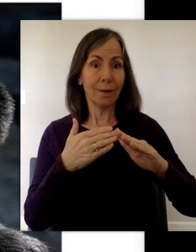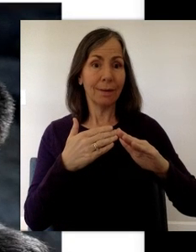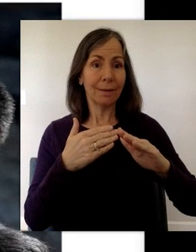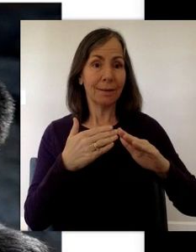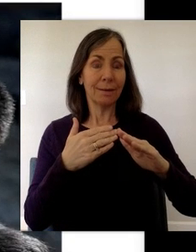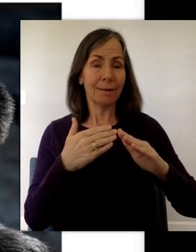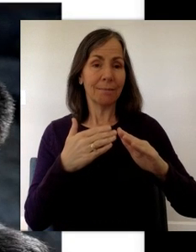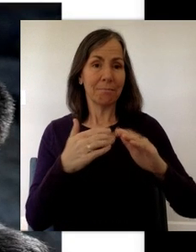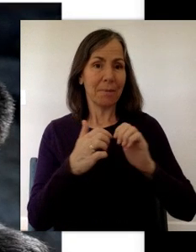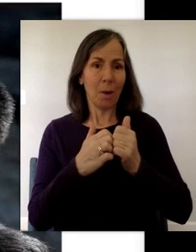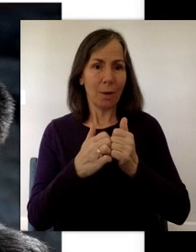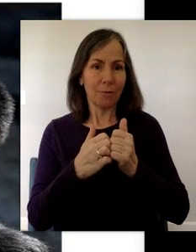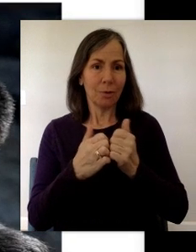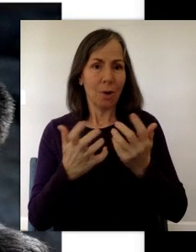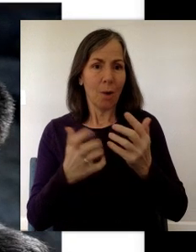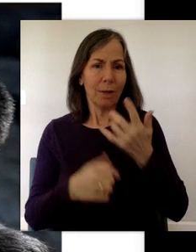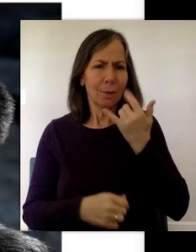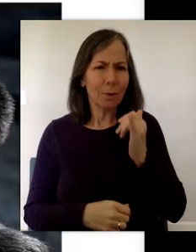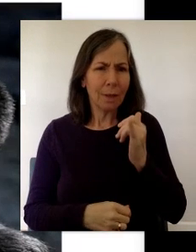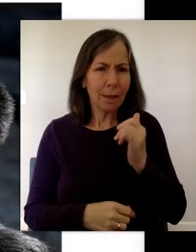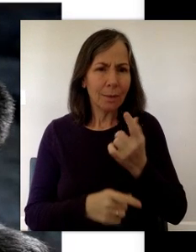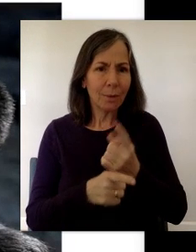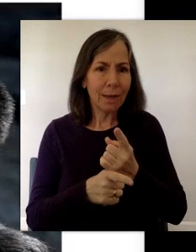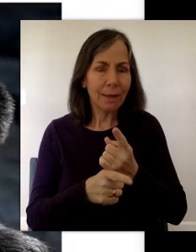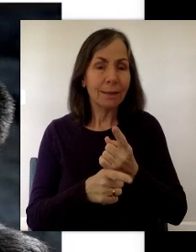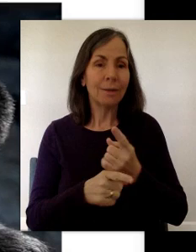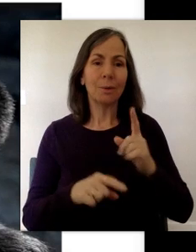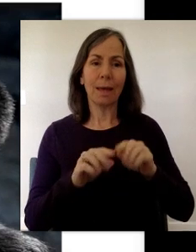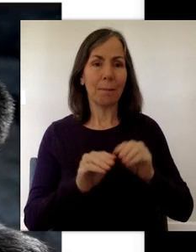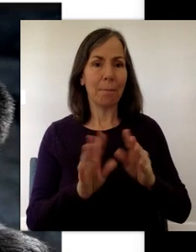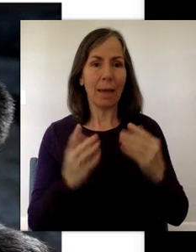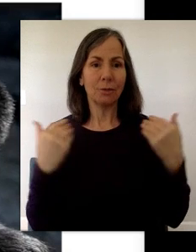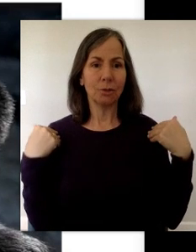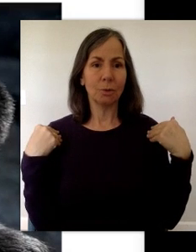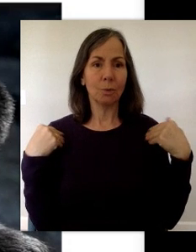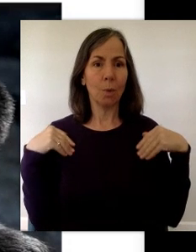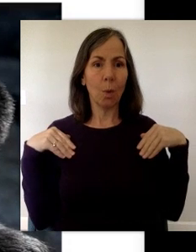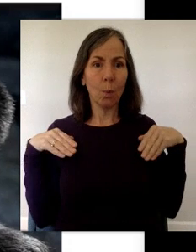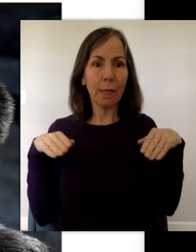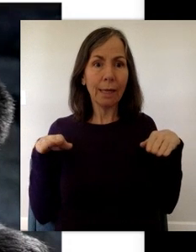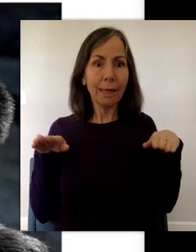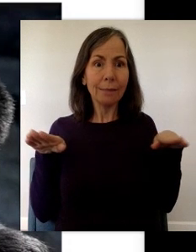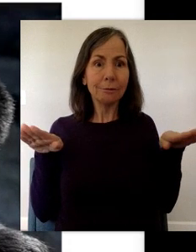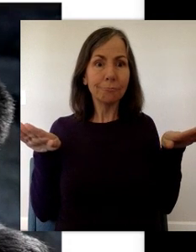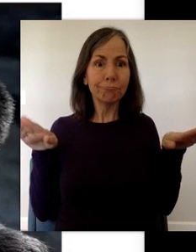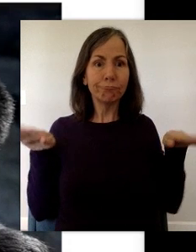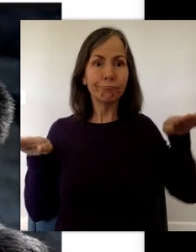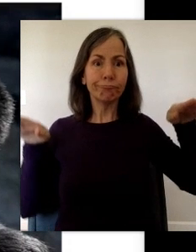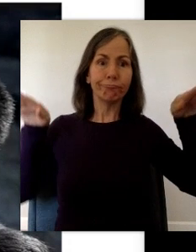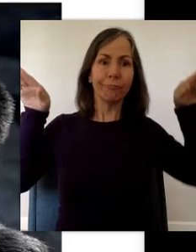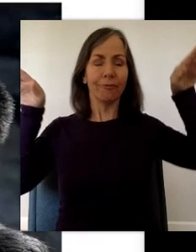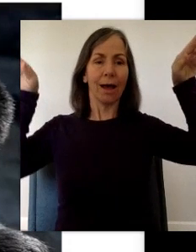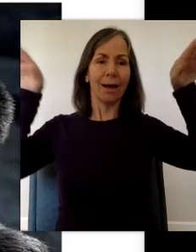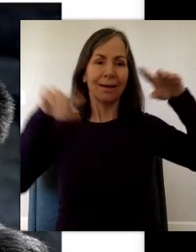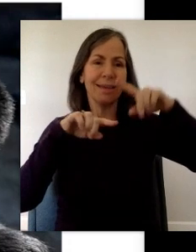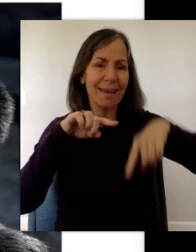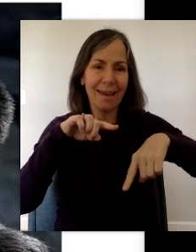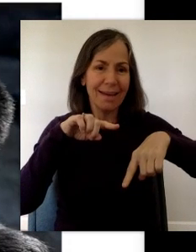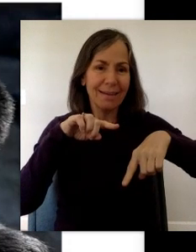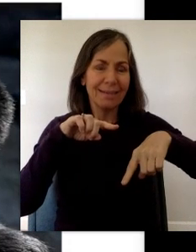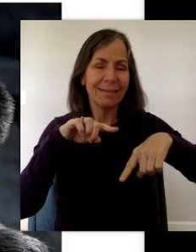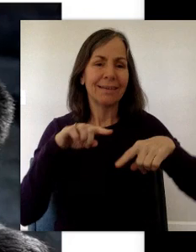wings and fly. So either your variation is good and it allows you to survive, or it's